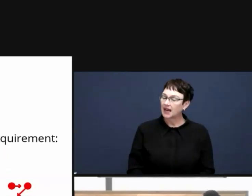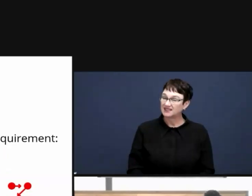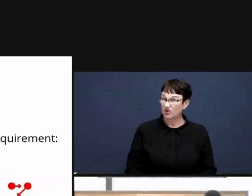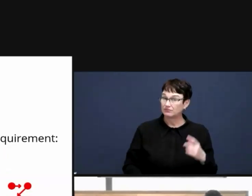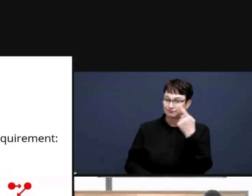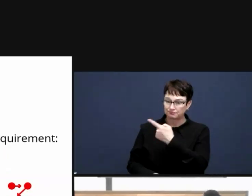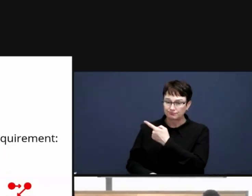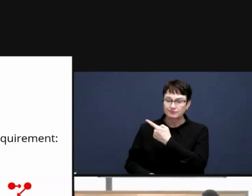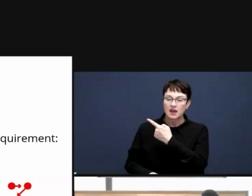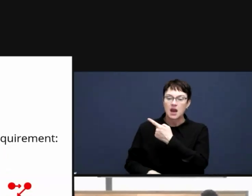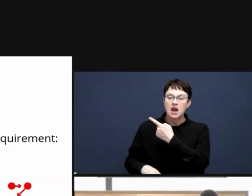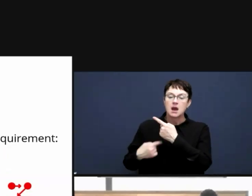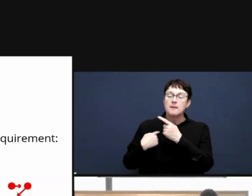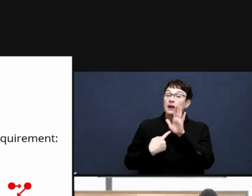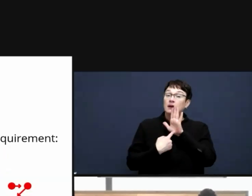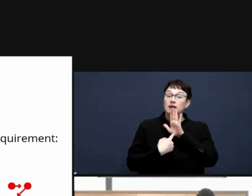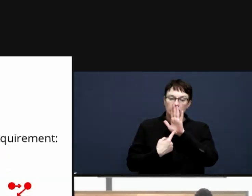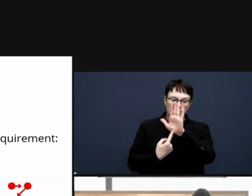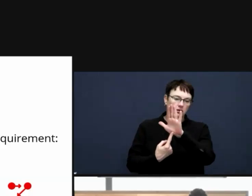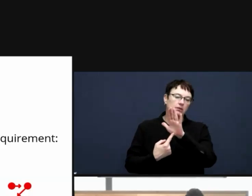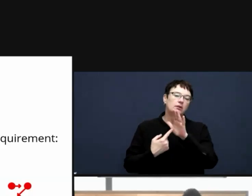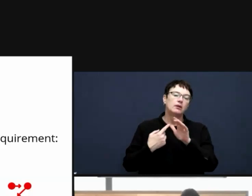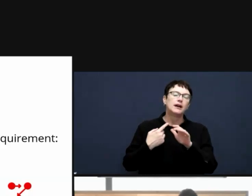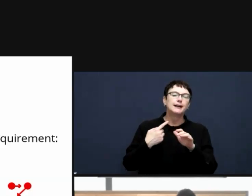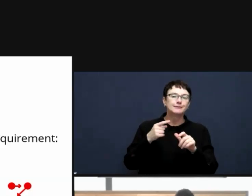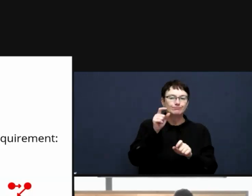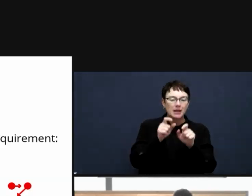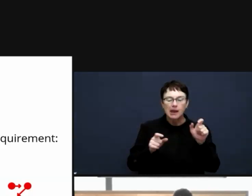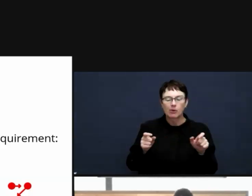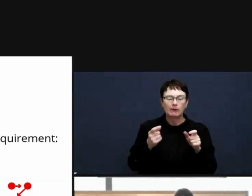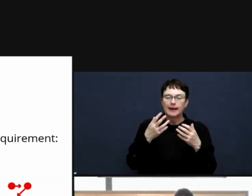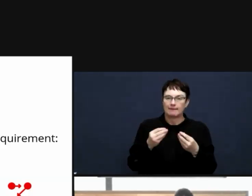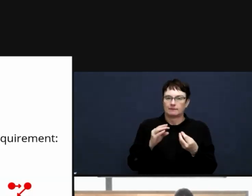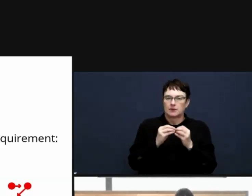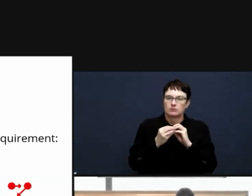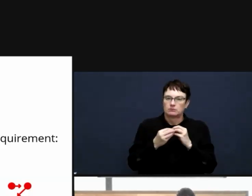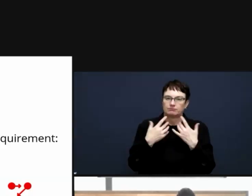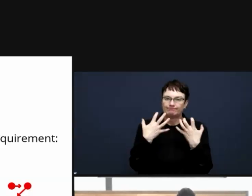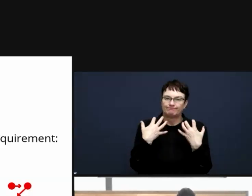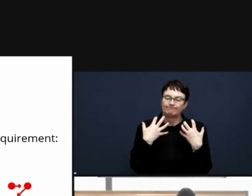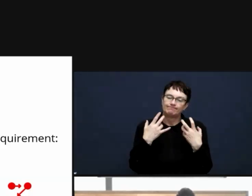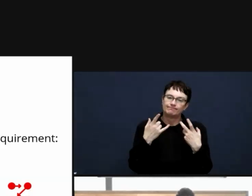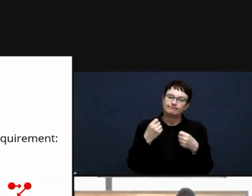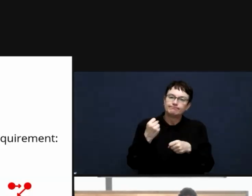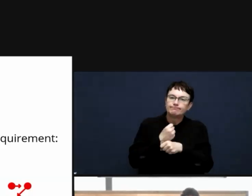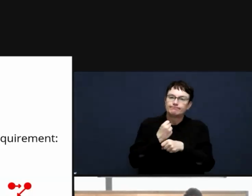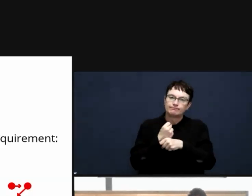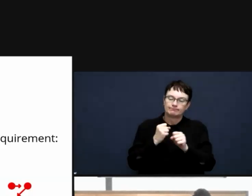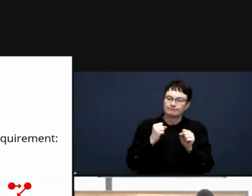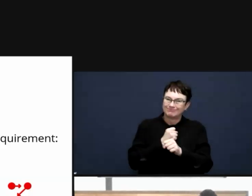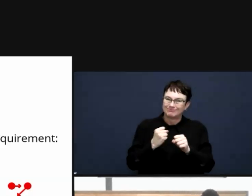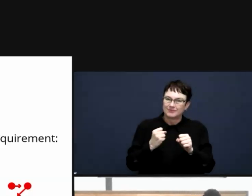the people with a motorical impairment. They're dependent on that the keyboard is working, that